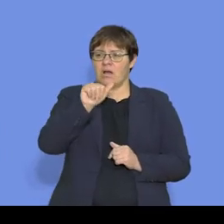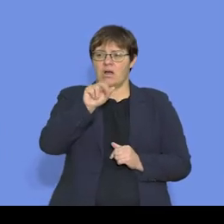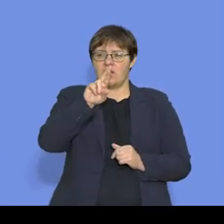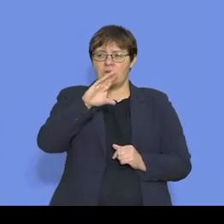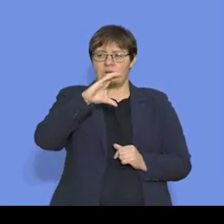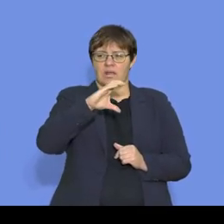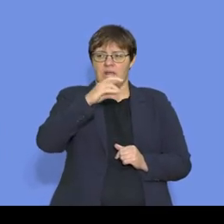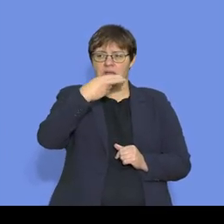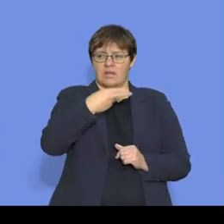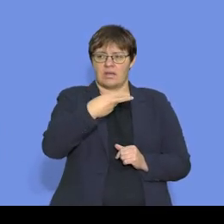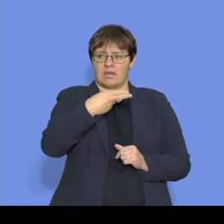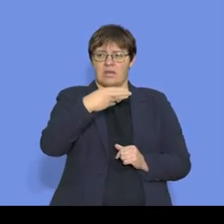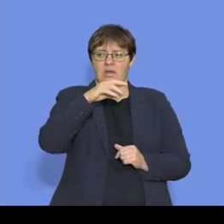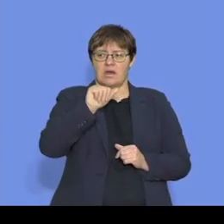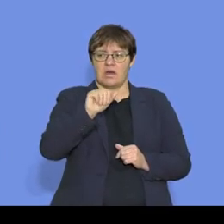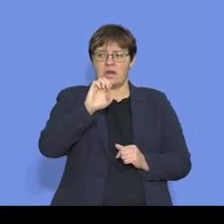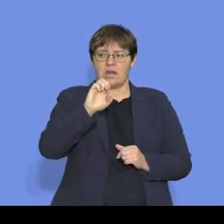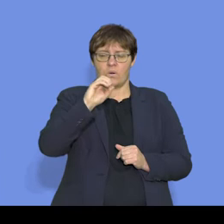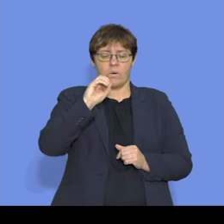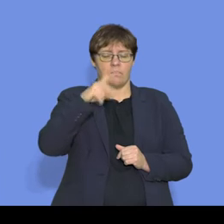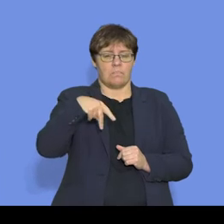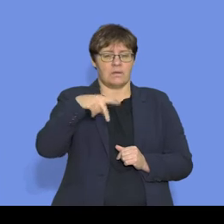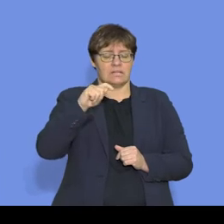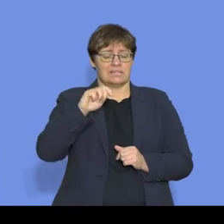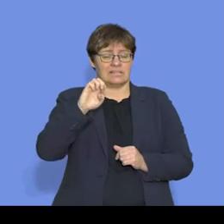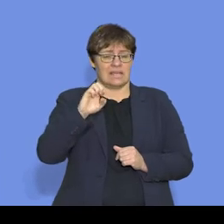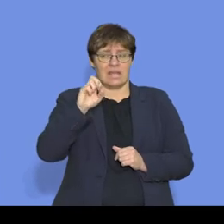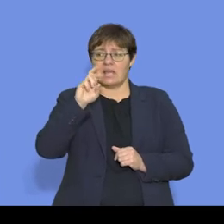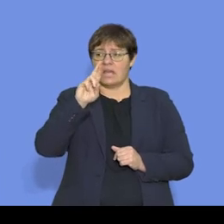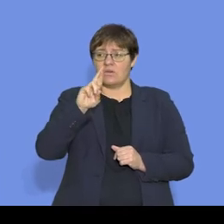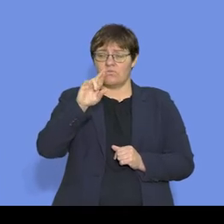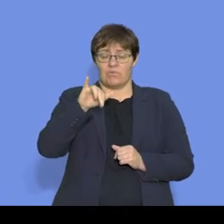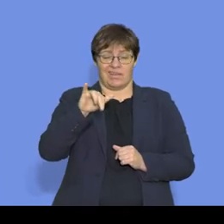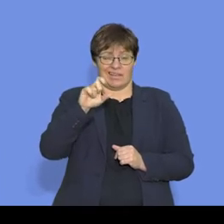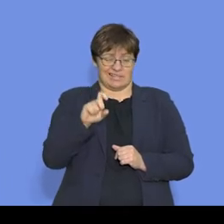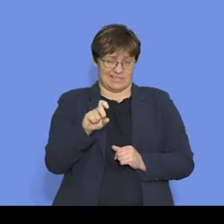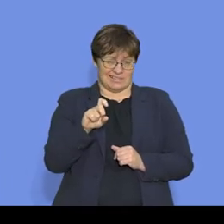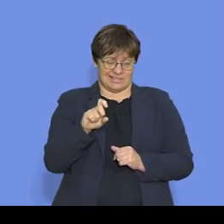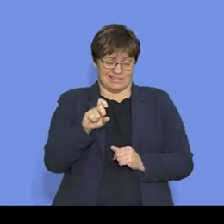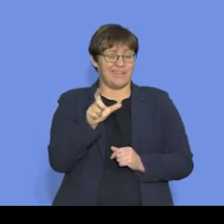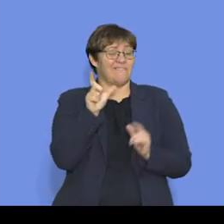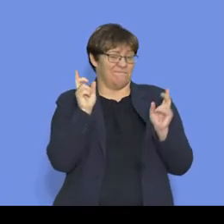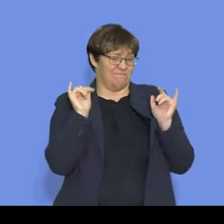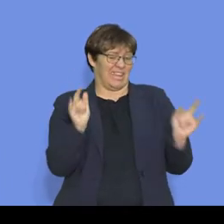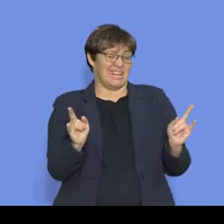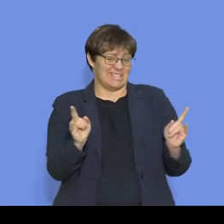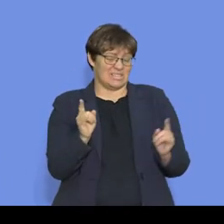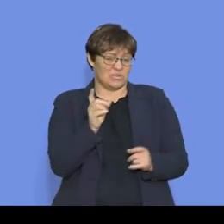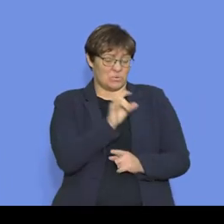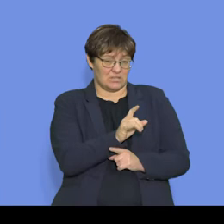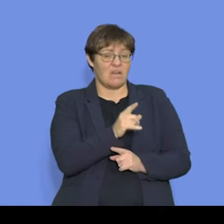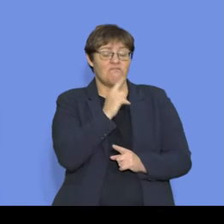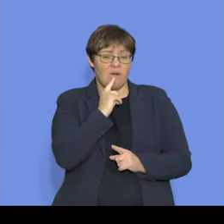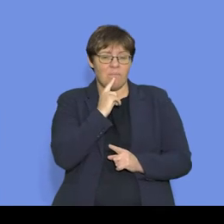Archaeopteryx, big word. This has been found from the rocks of the Jurassic